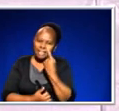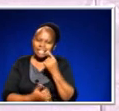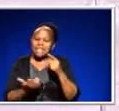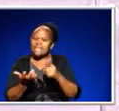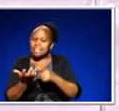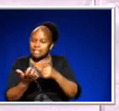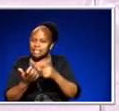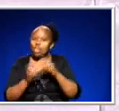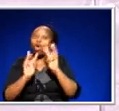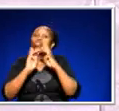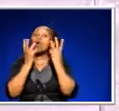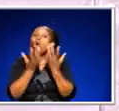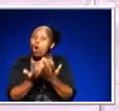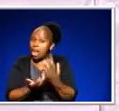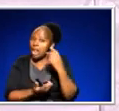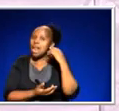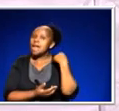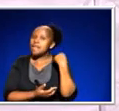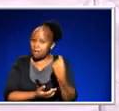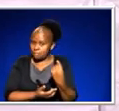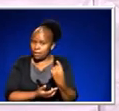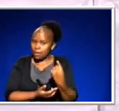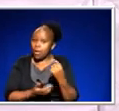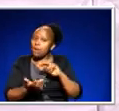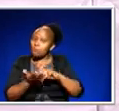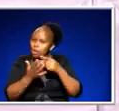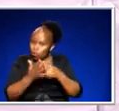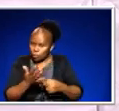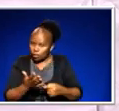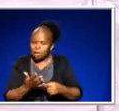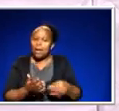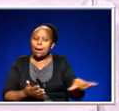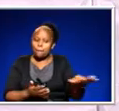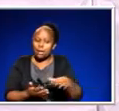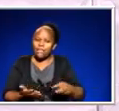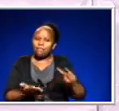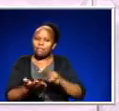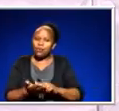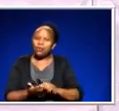on the whole number. So it is going to be place value once.